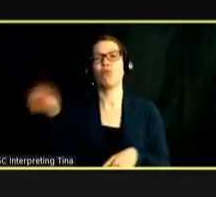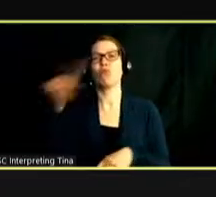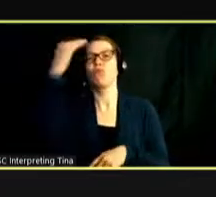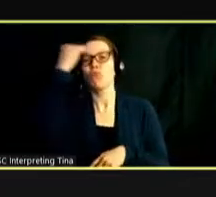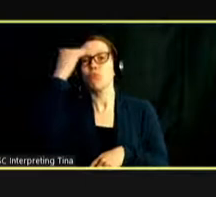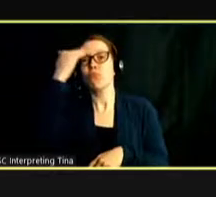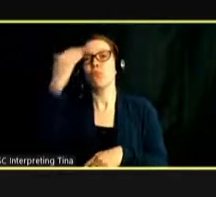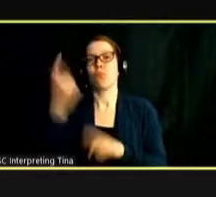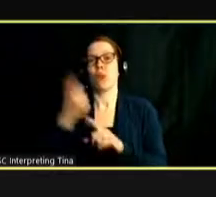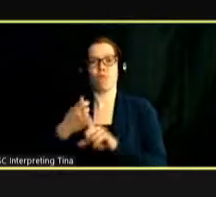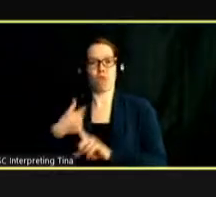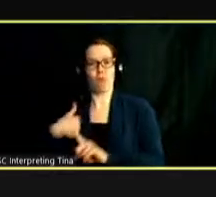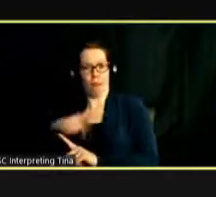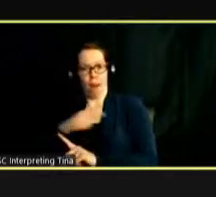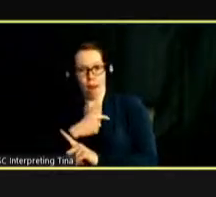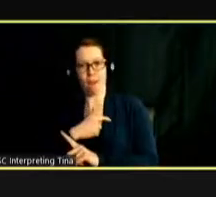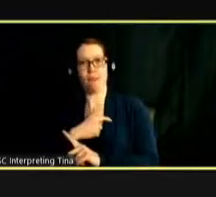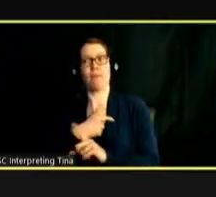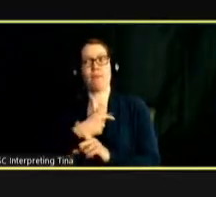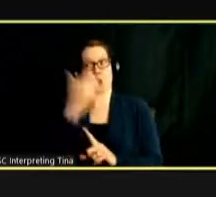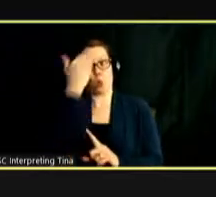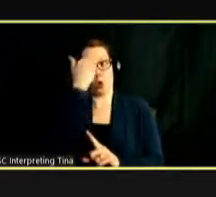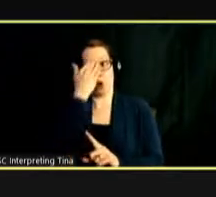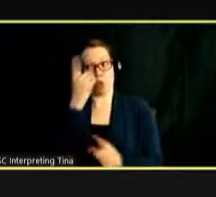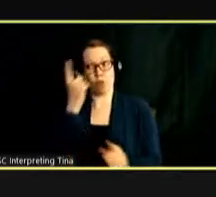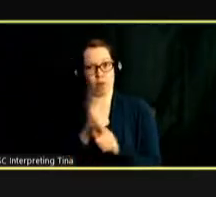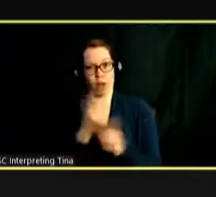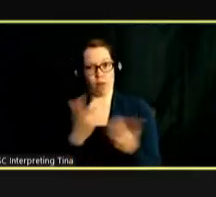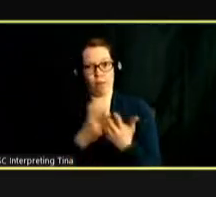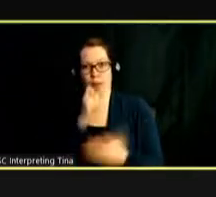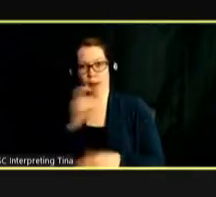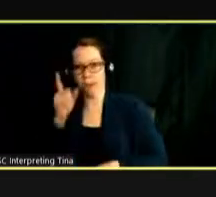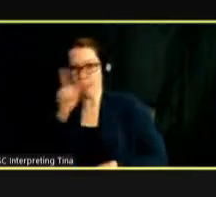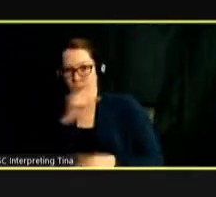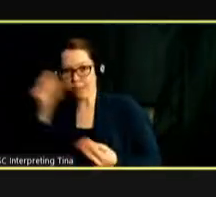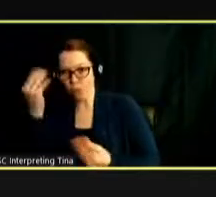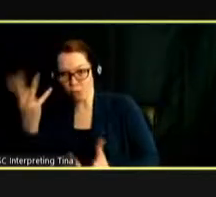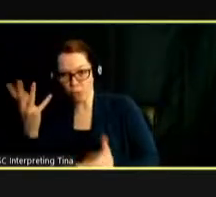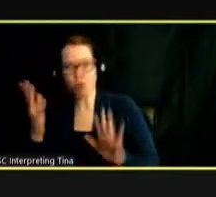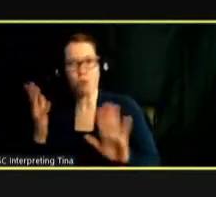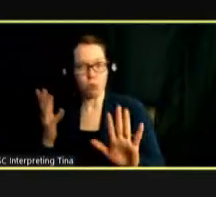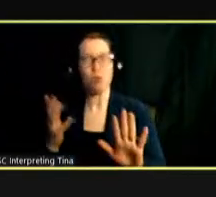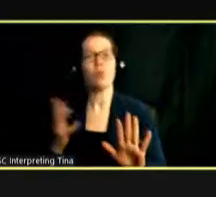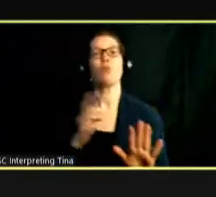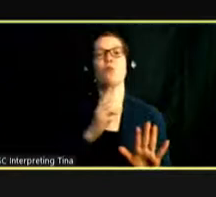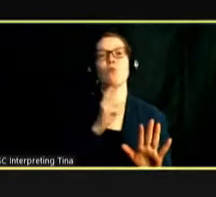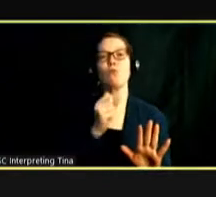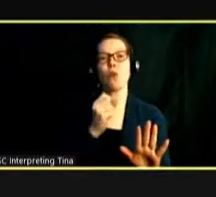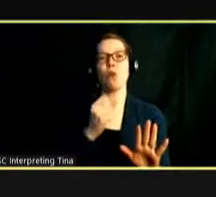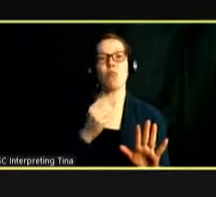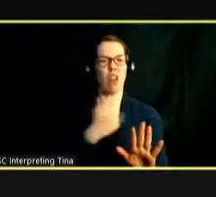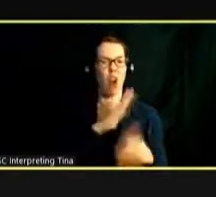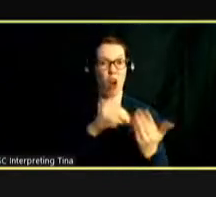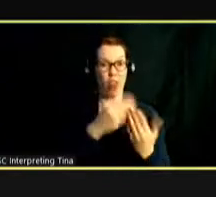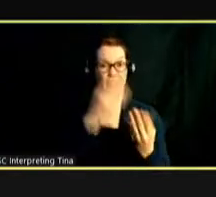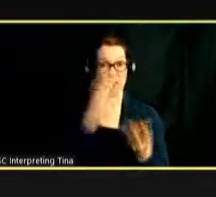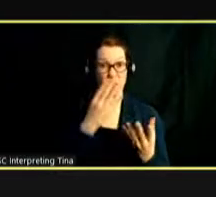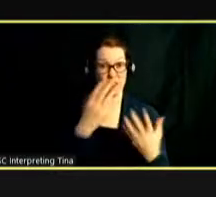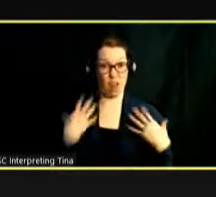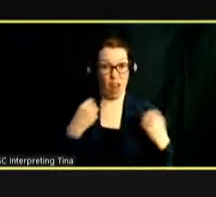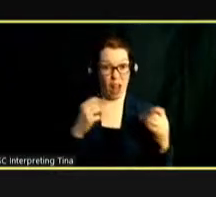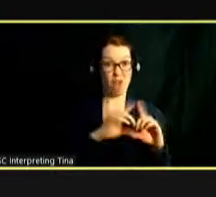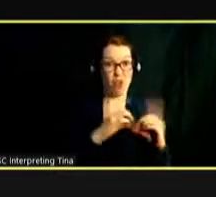from us. We're going to be talking about other groups that we're partnering with that also will have our information. So